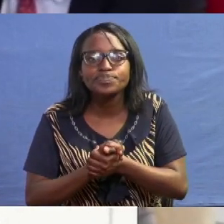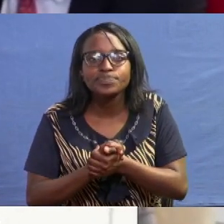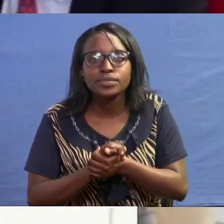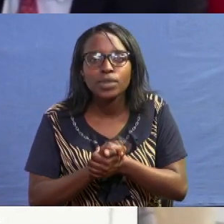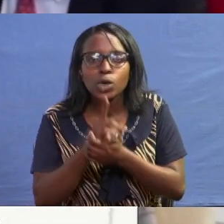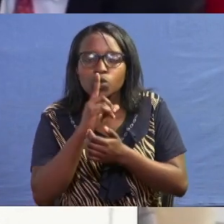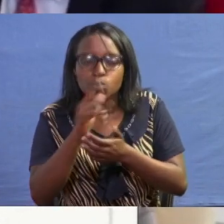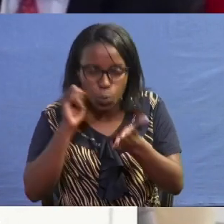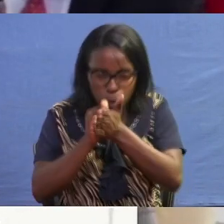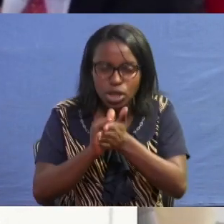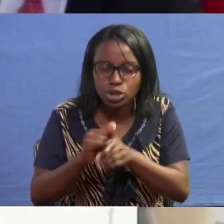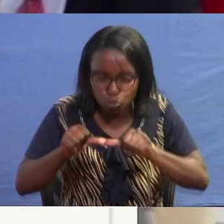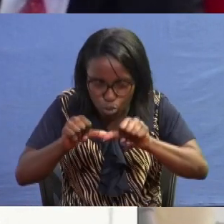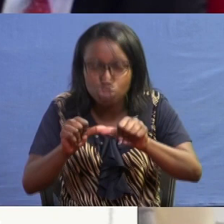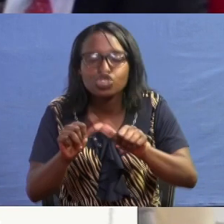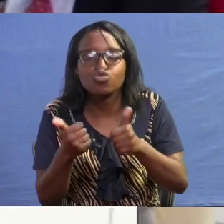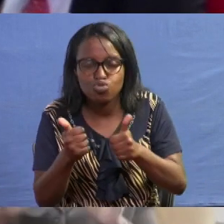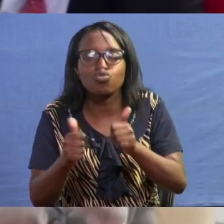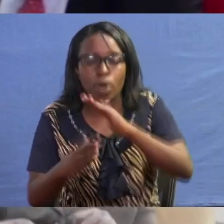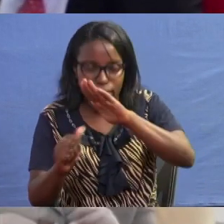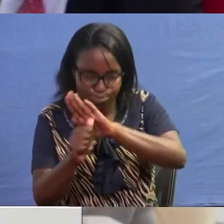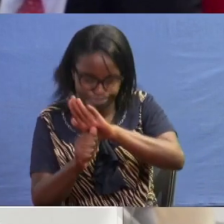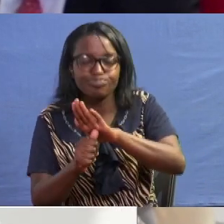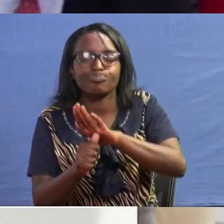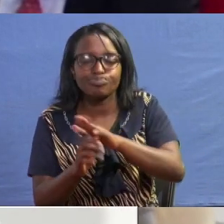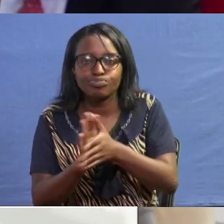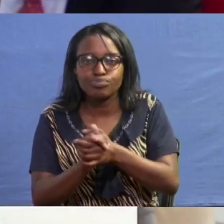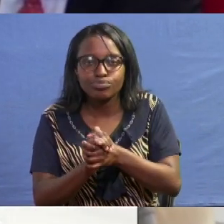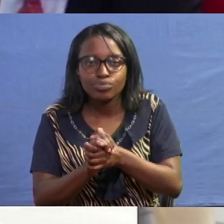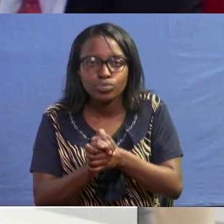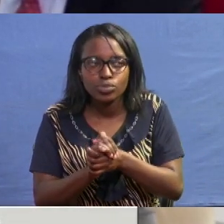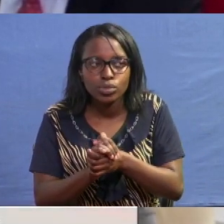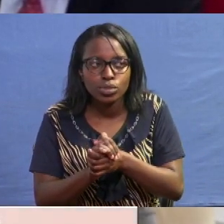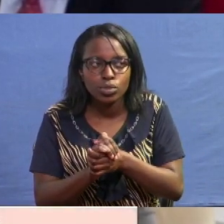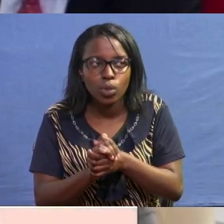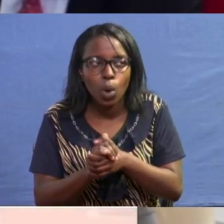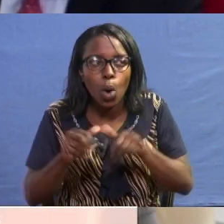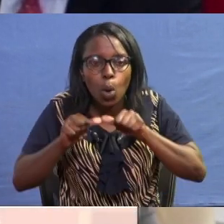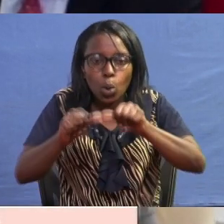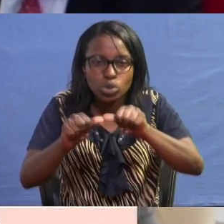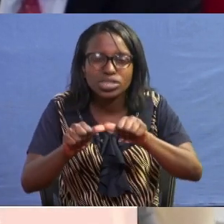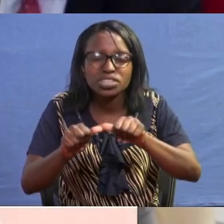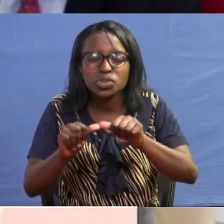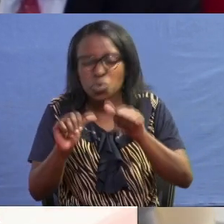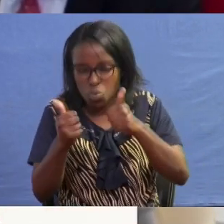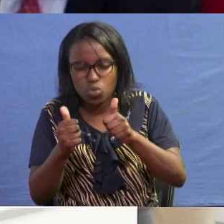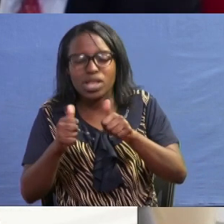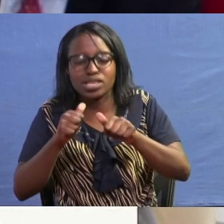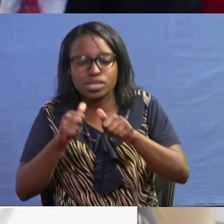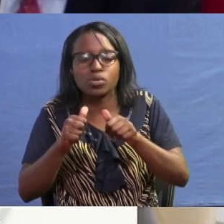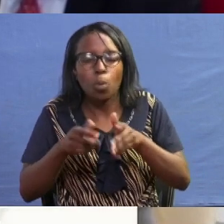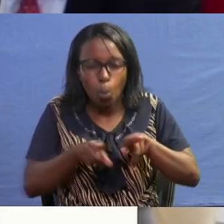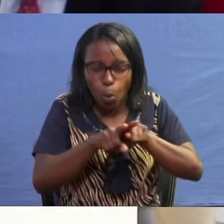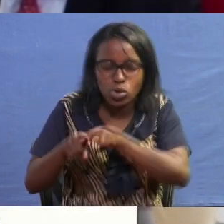so that we can continue with the recruitment and we can continue also with the programs that we